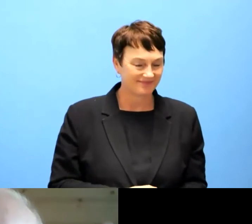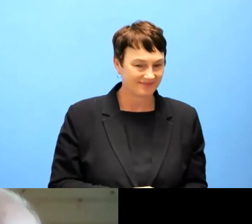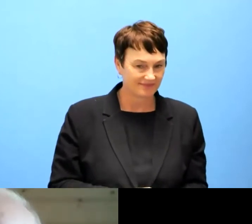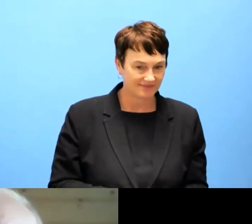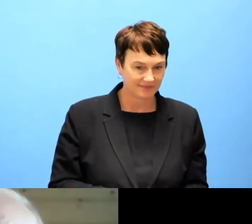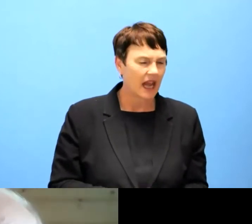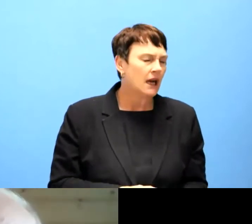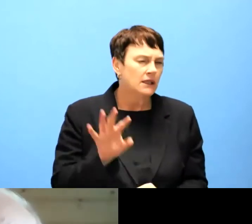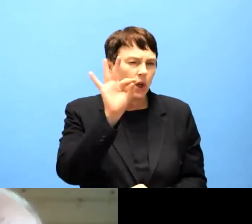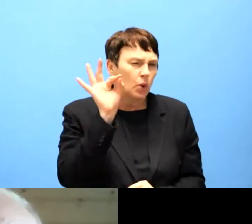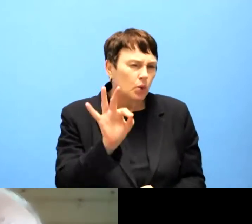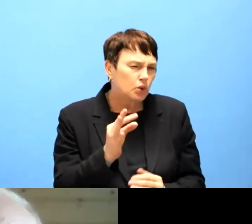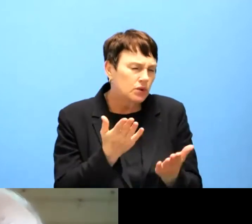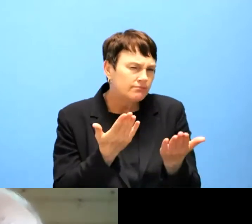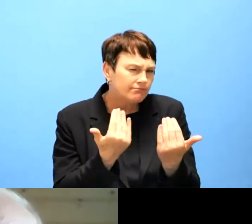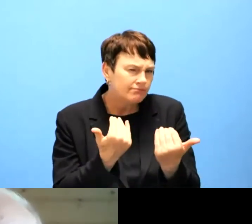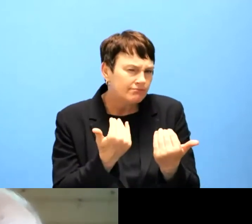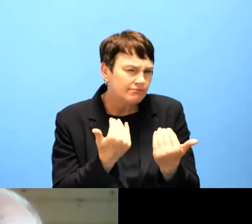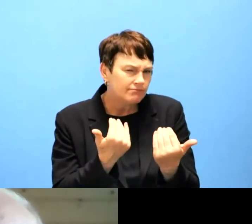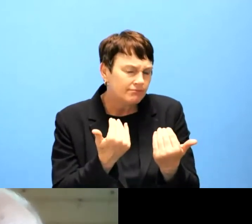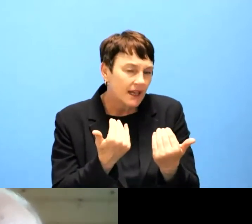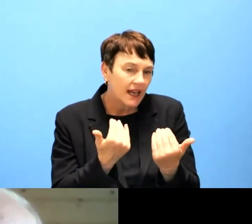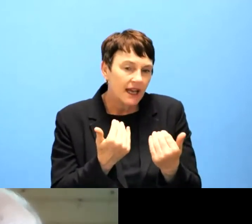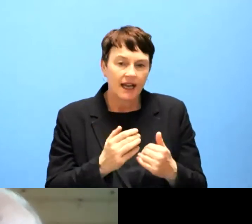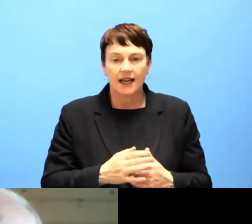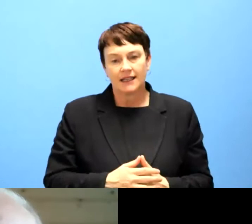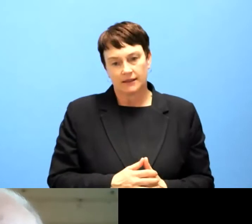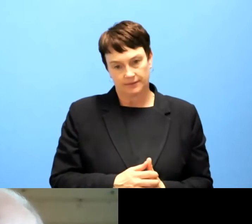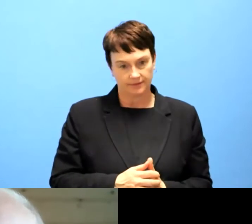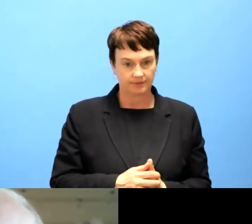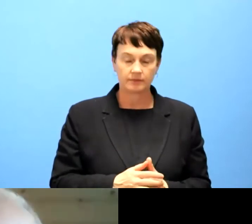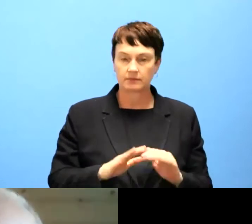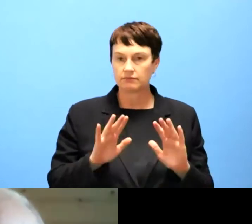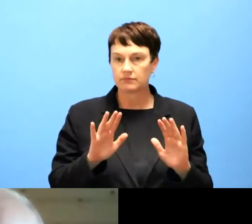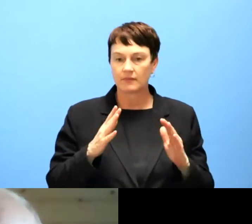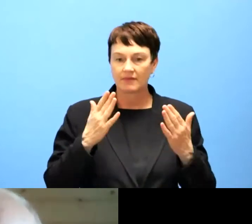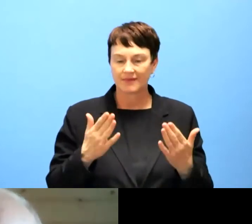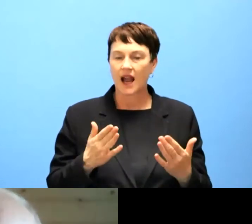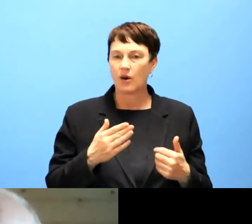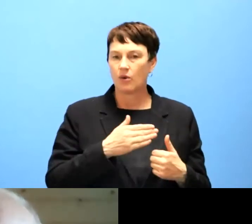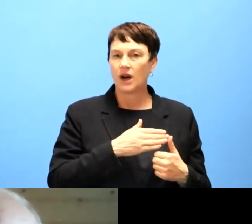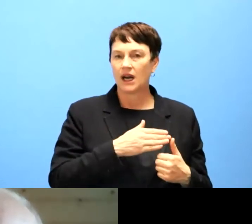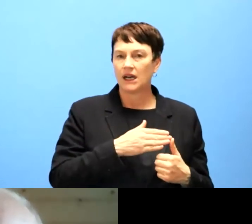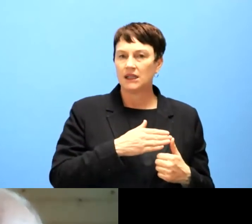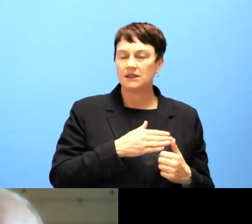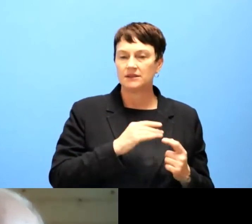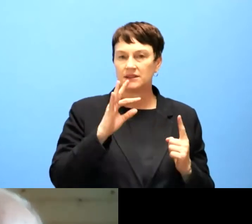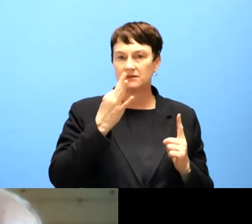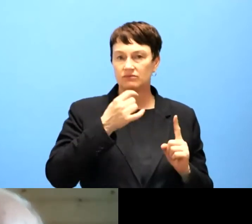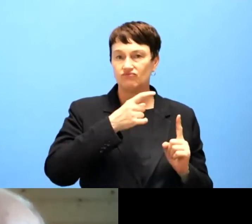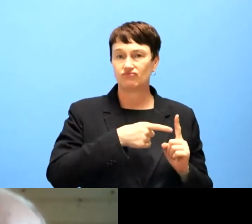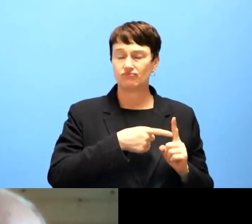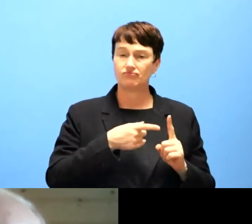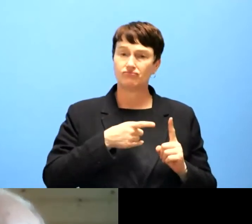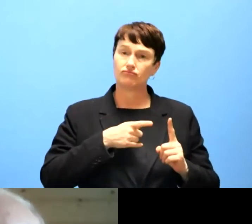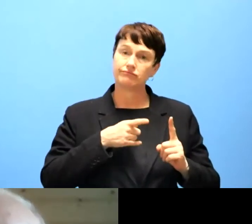question? Yeah, so no, coming from what Aurélien said about a how to meet document, so